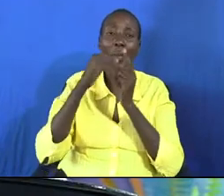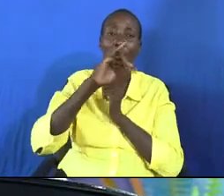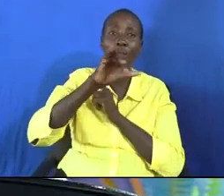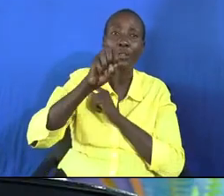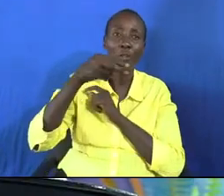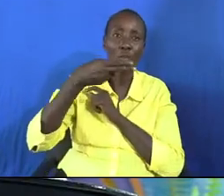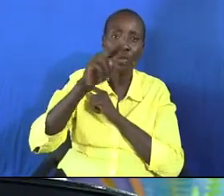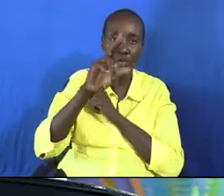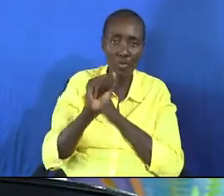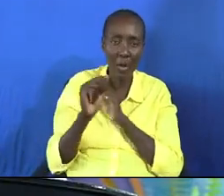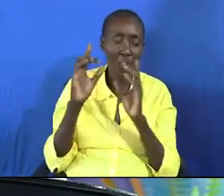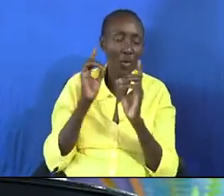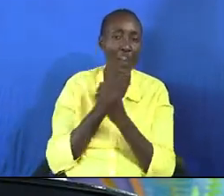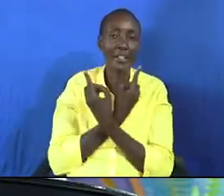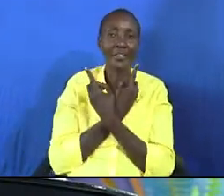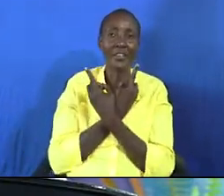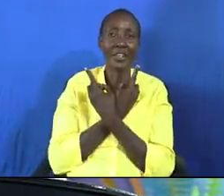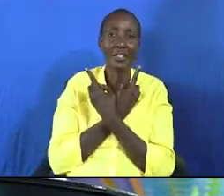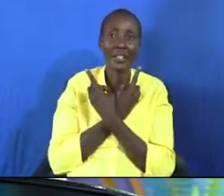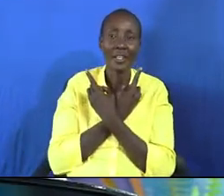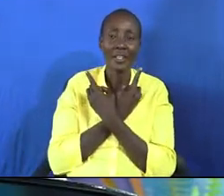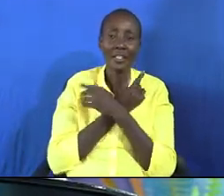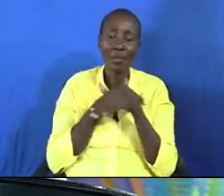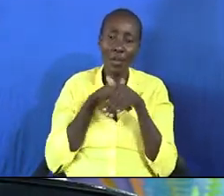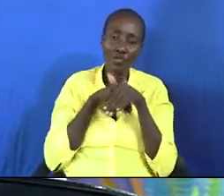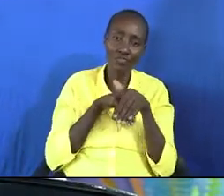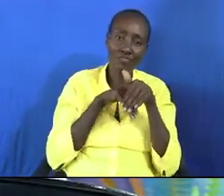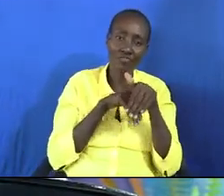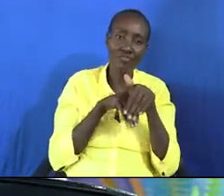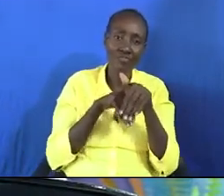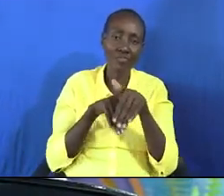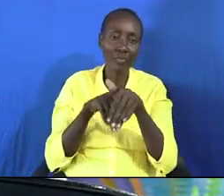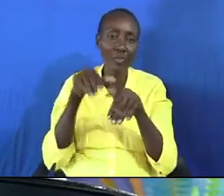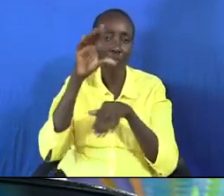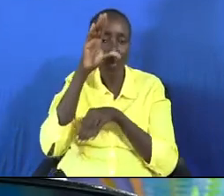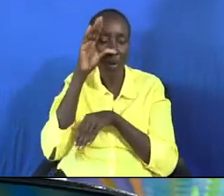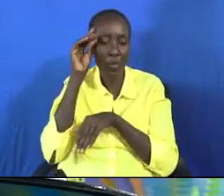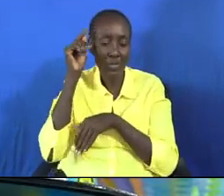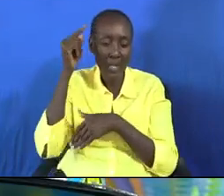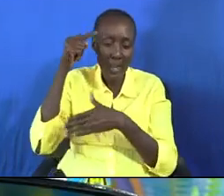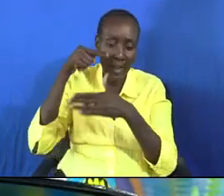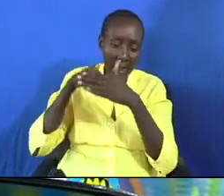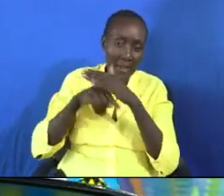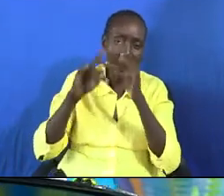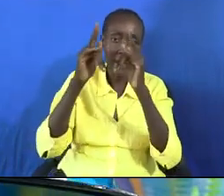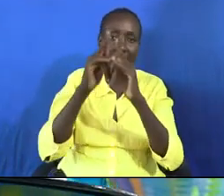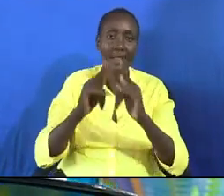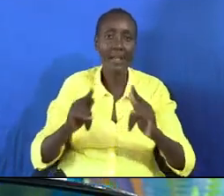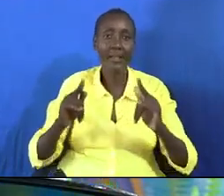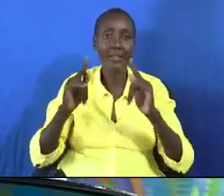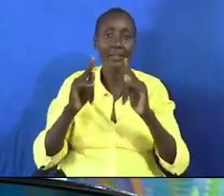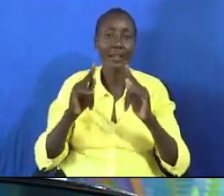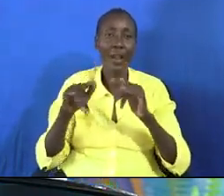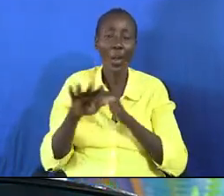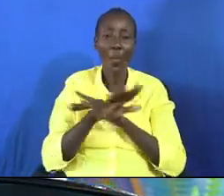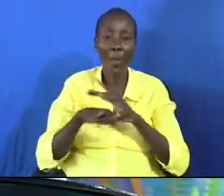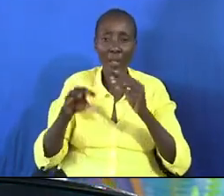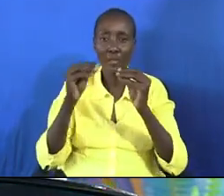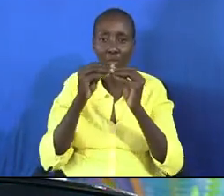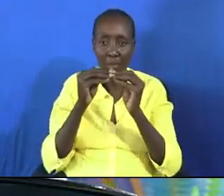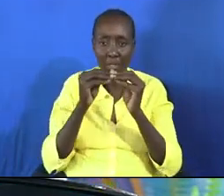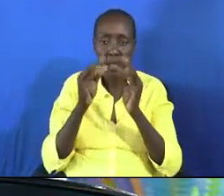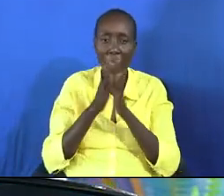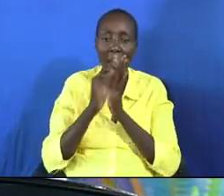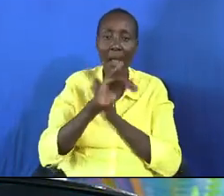was different. Joshua used to follow Moses up to the door of the tabernacle of meetings,